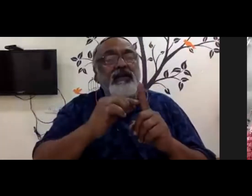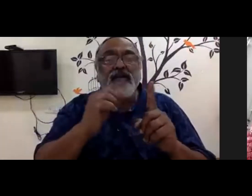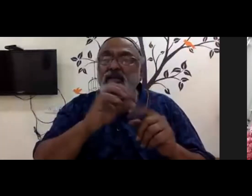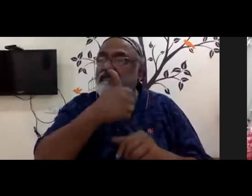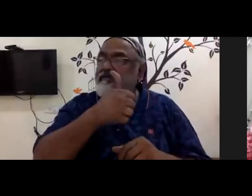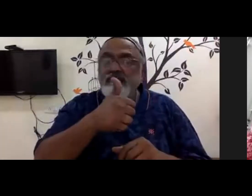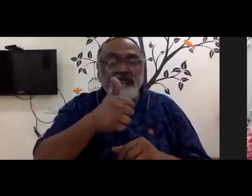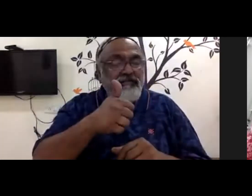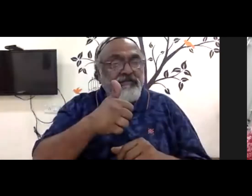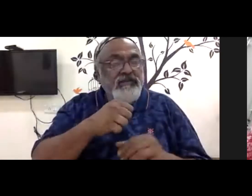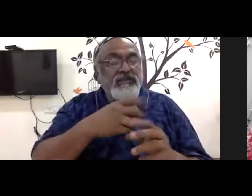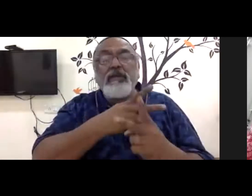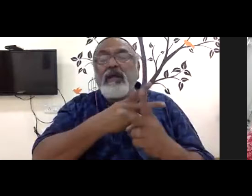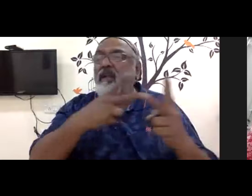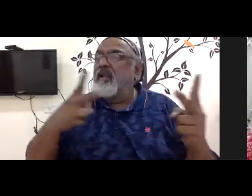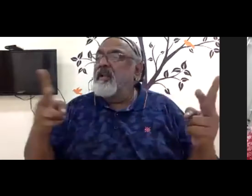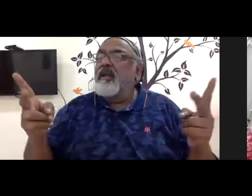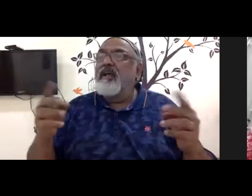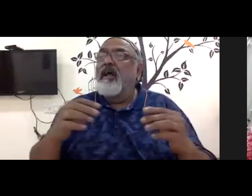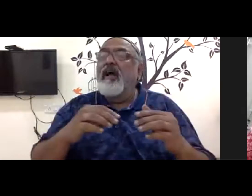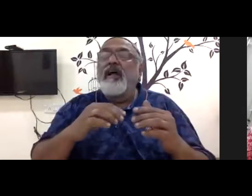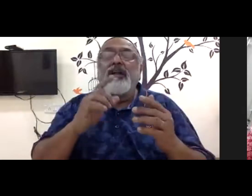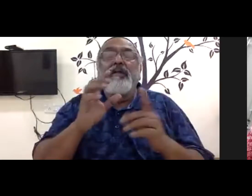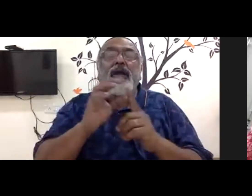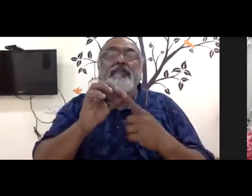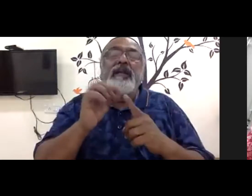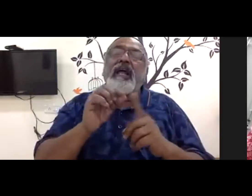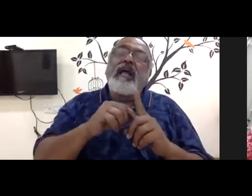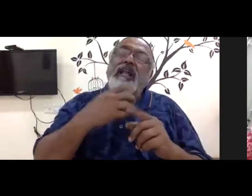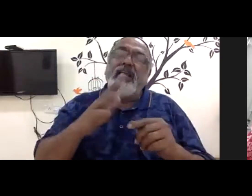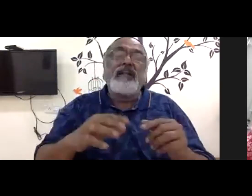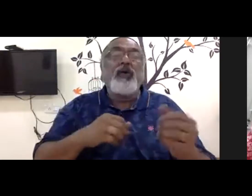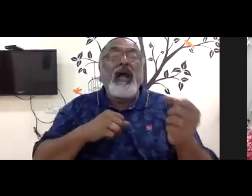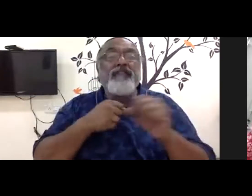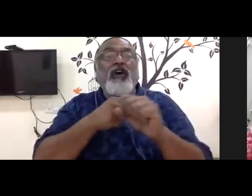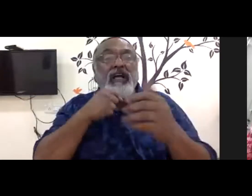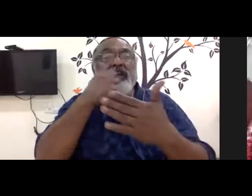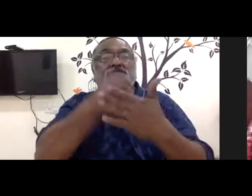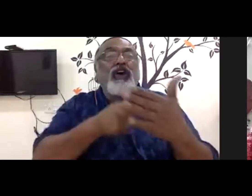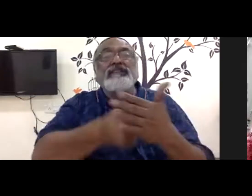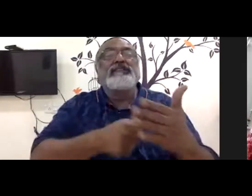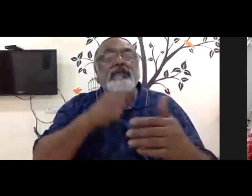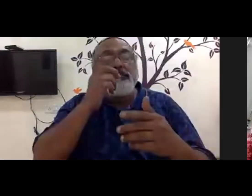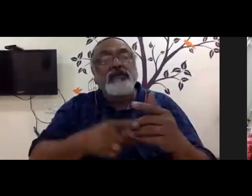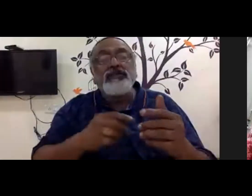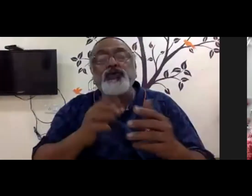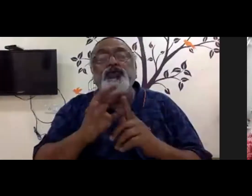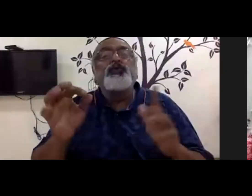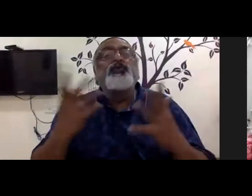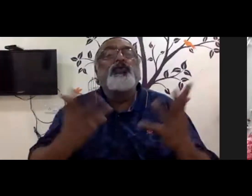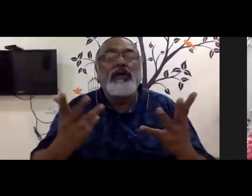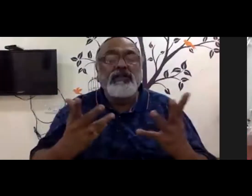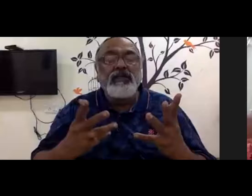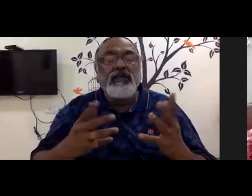with the other line departments. So the advocacy that we need to do, the disability